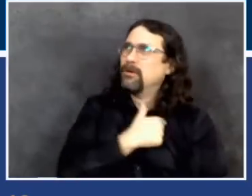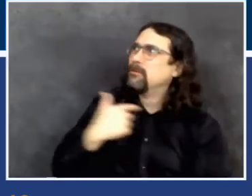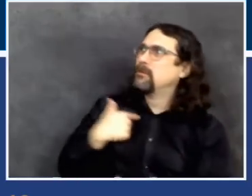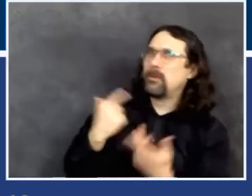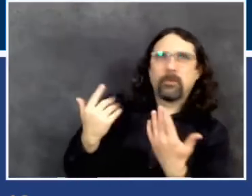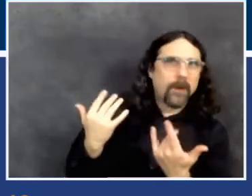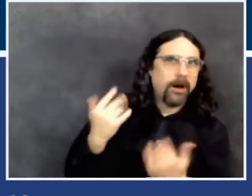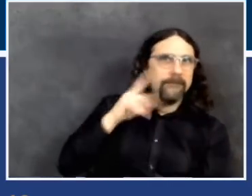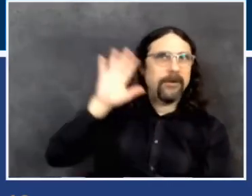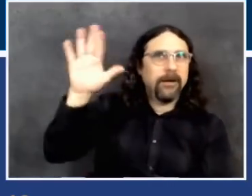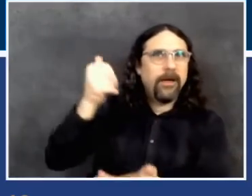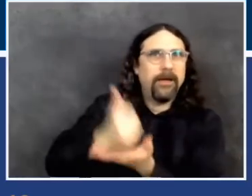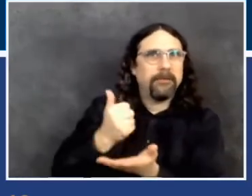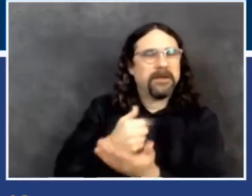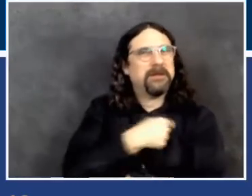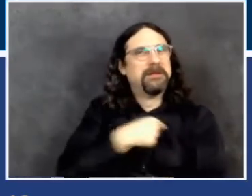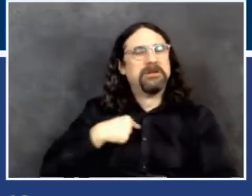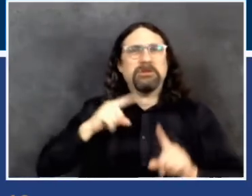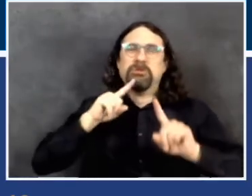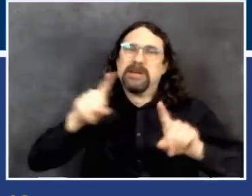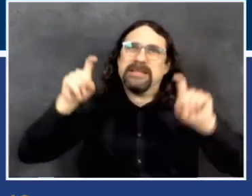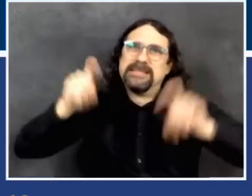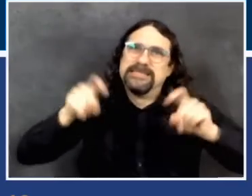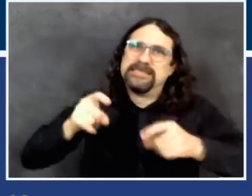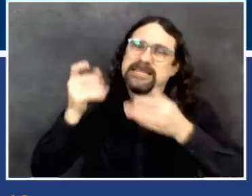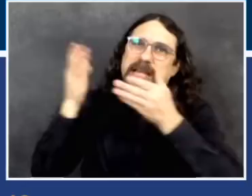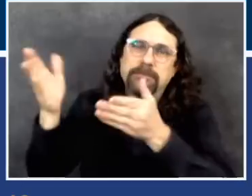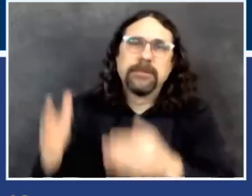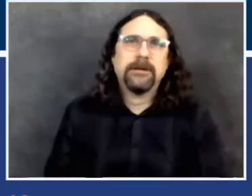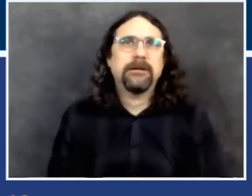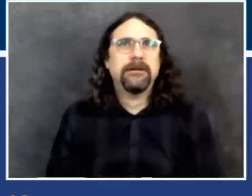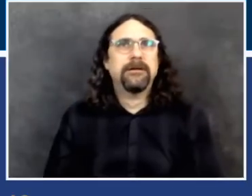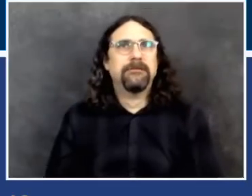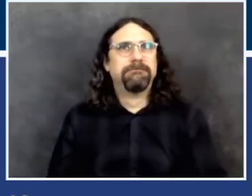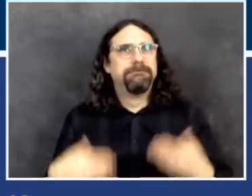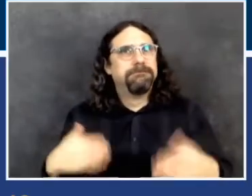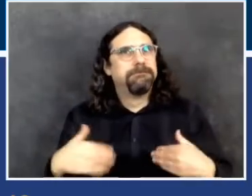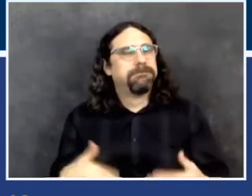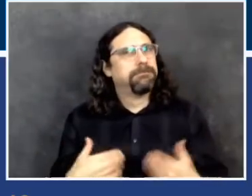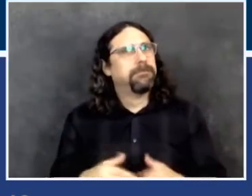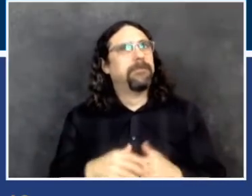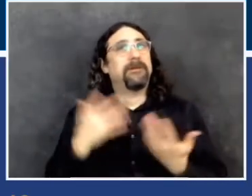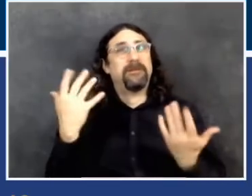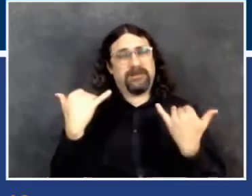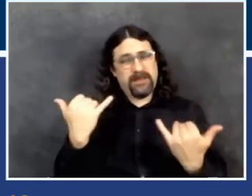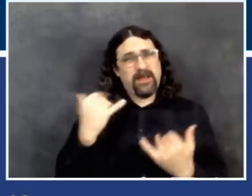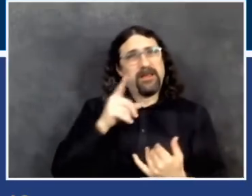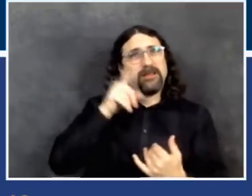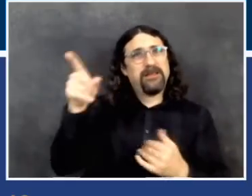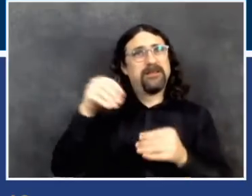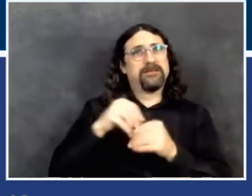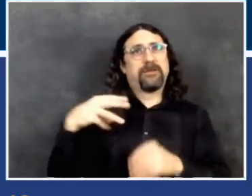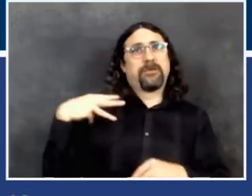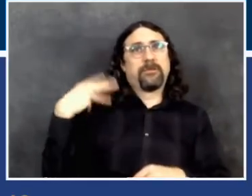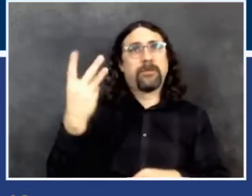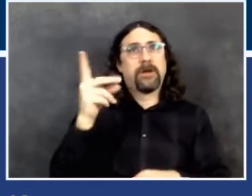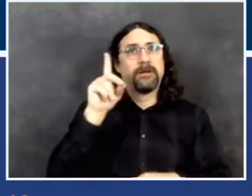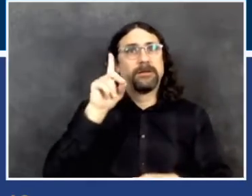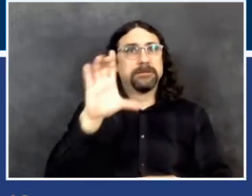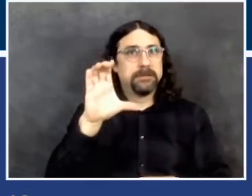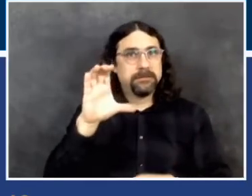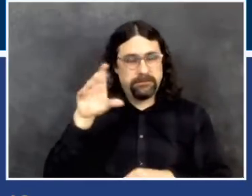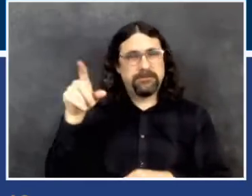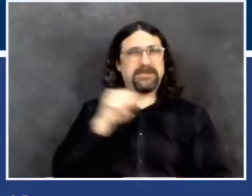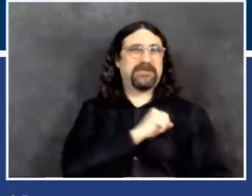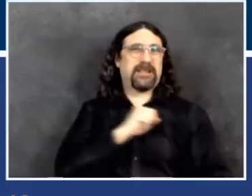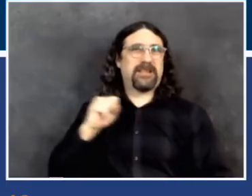they're discussing a stimulus bill, Stimulus 3.5, that would provide relief to New York City and cities around the country and